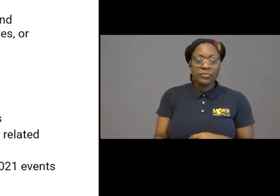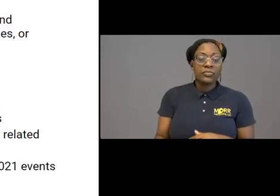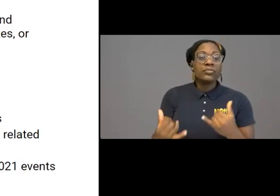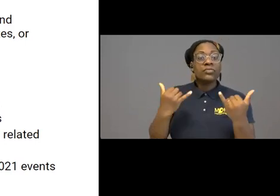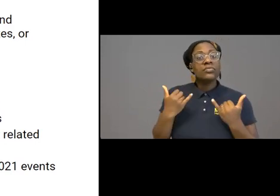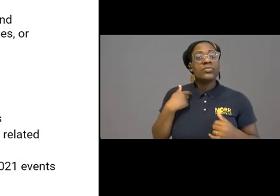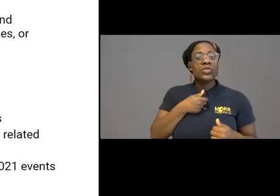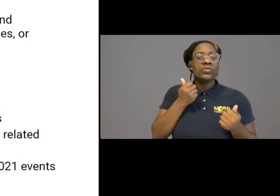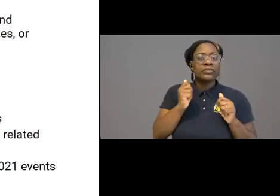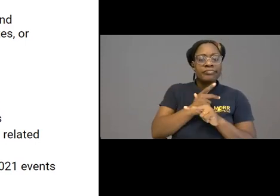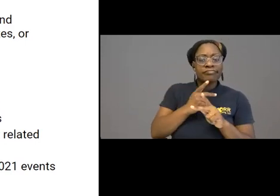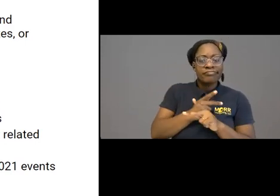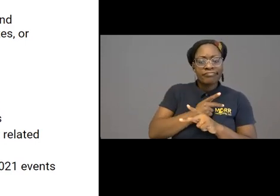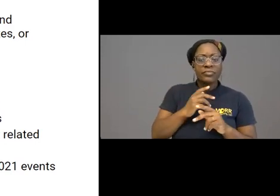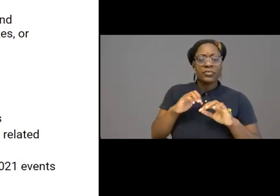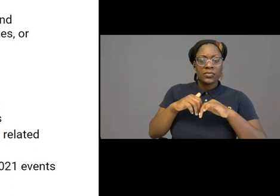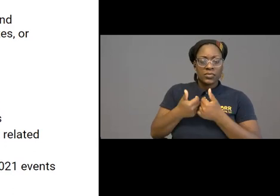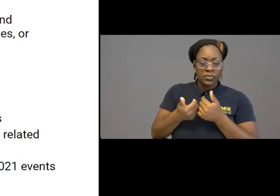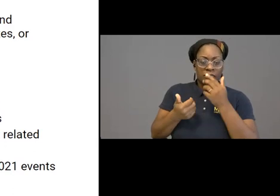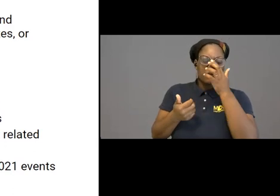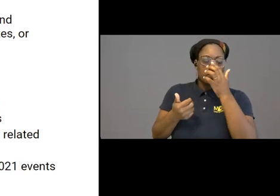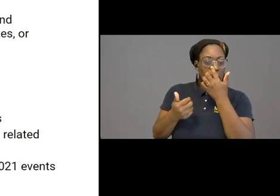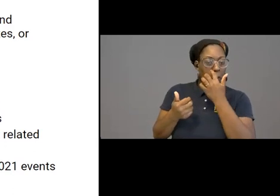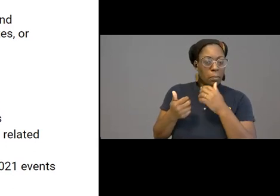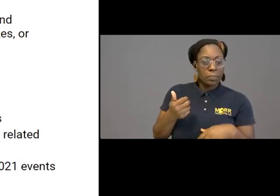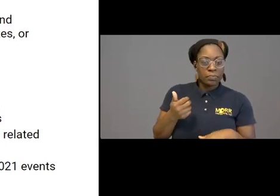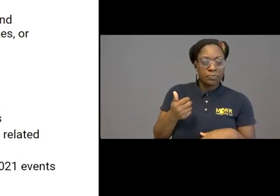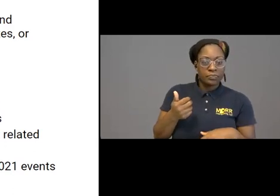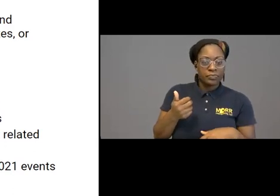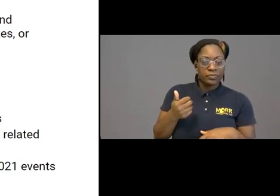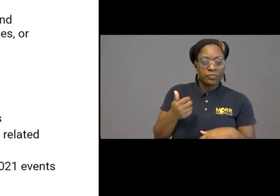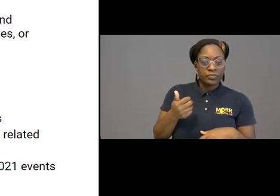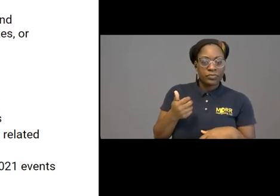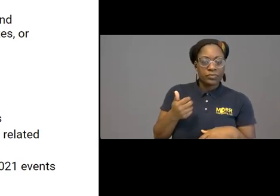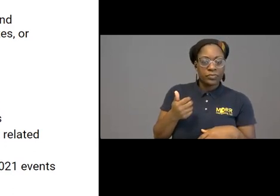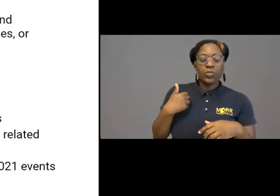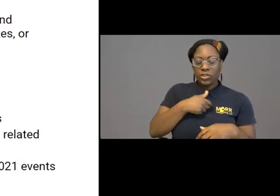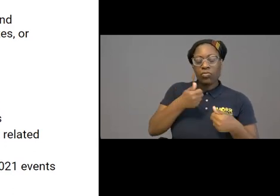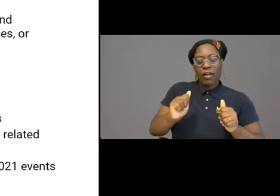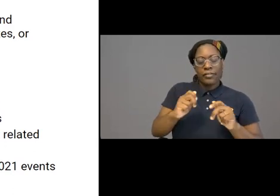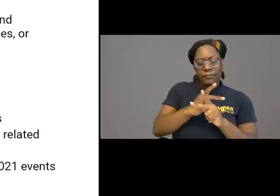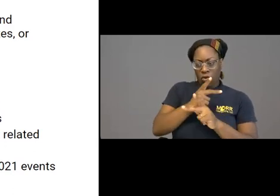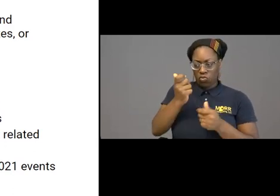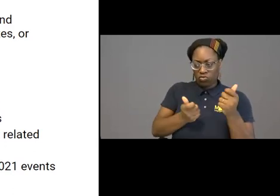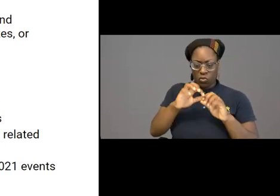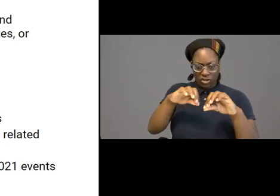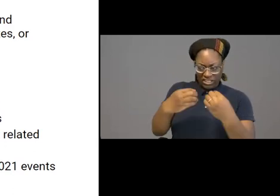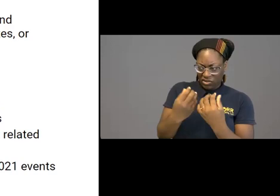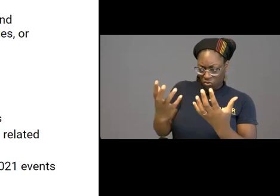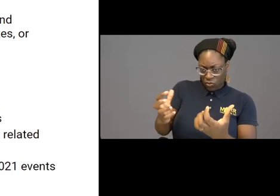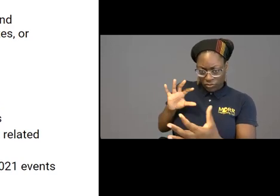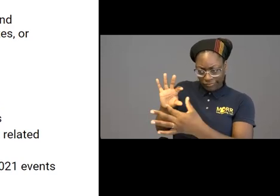and organizations, secure liaison representation at related associations, plan attendance at